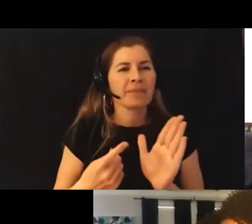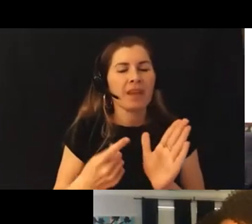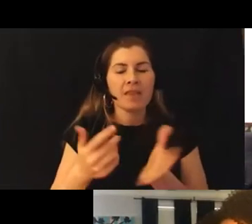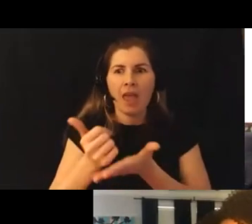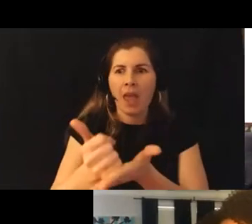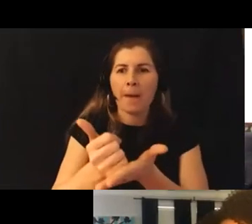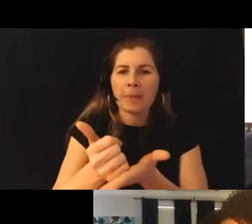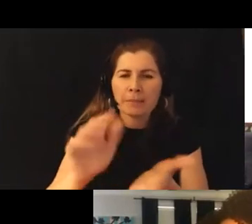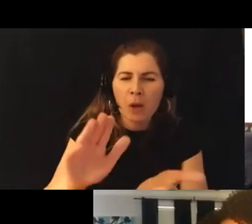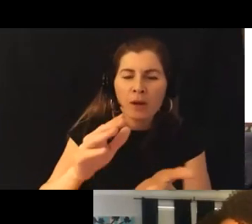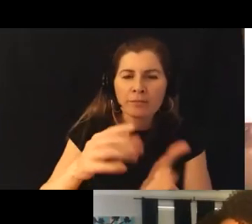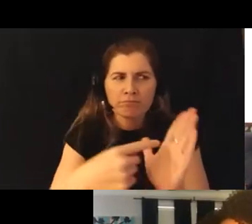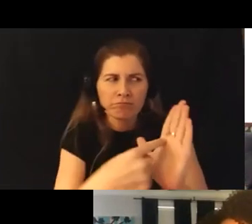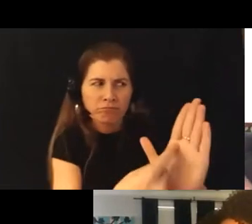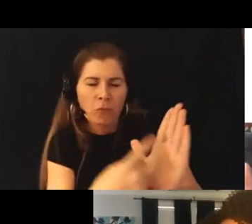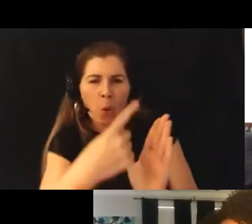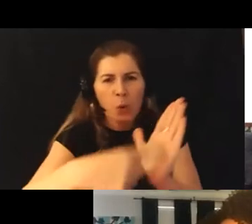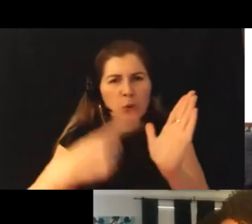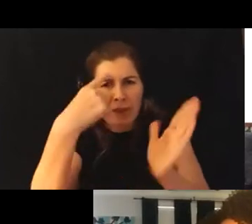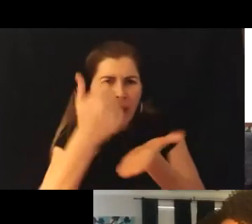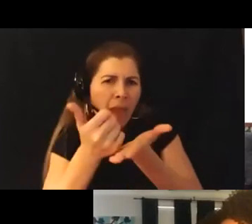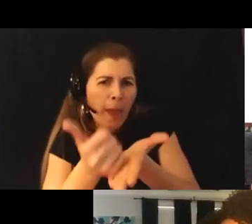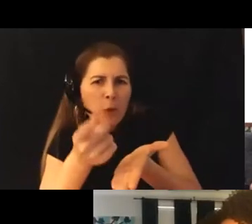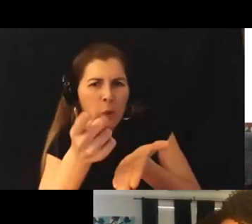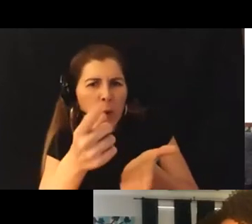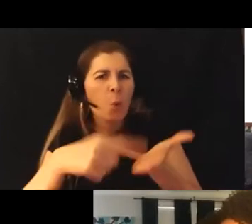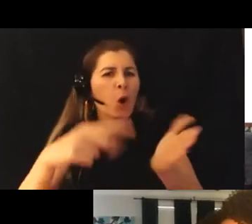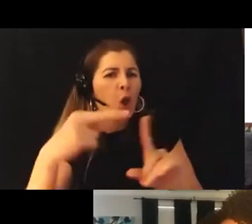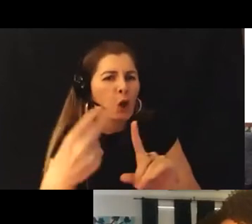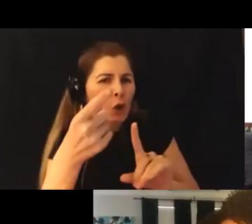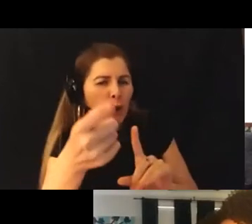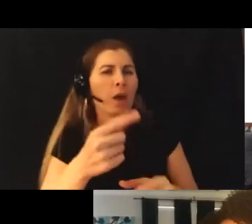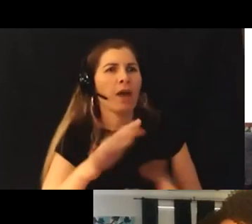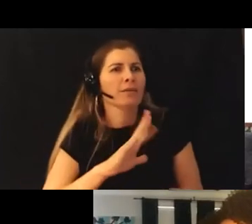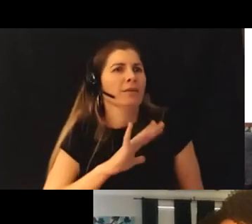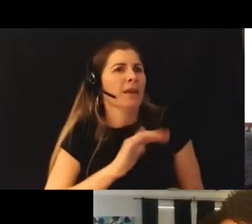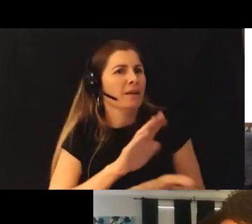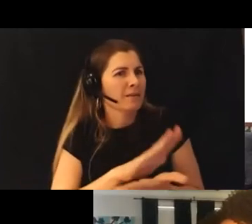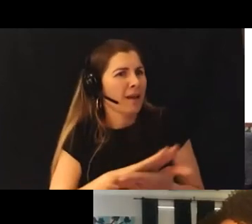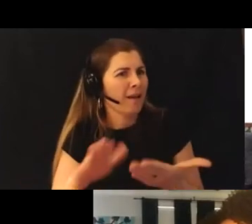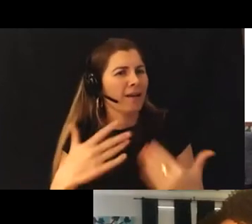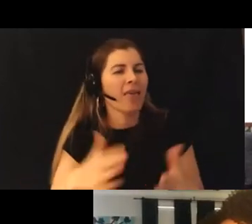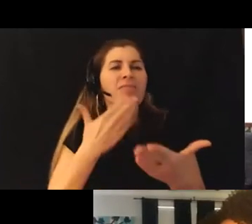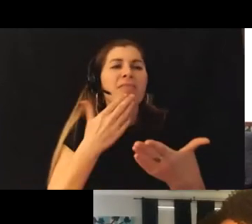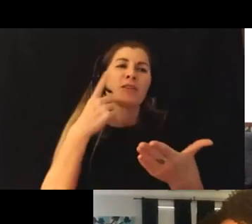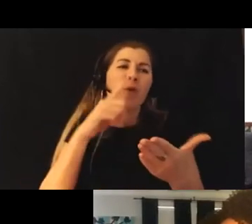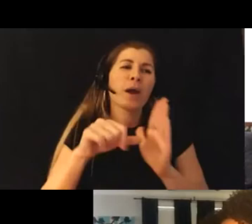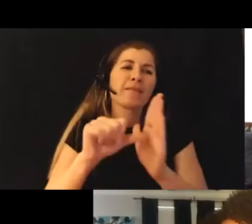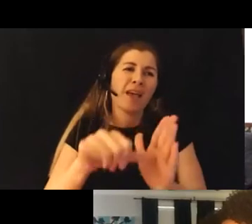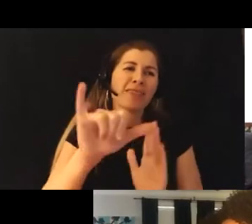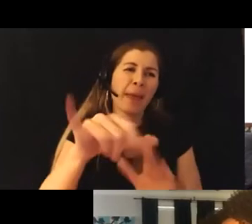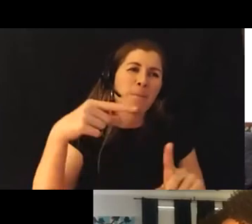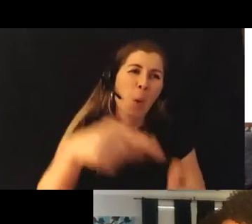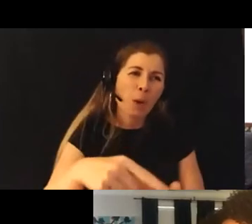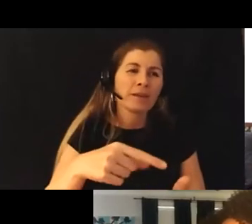how can we get that information out into the world using your own creative strengths? So thank you for elevating that. Again, just